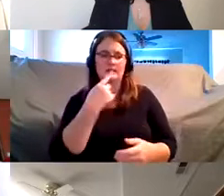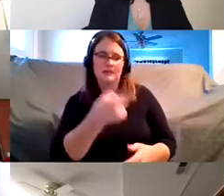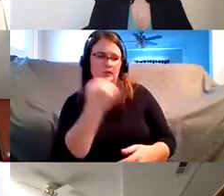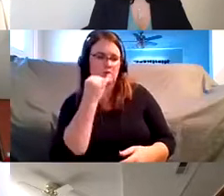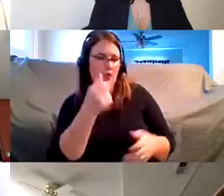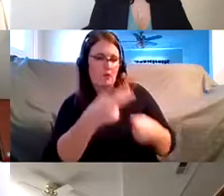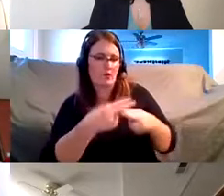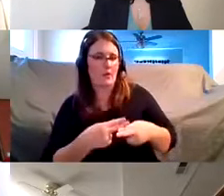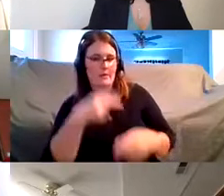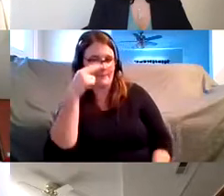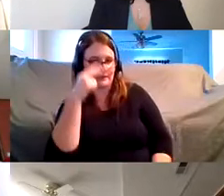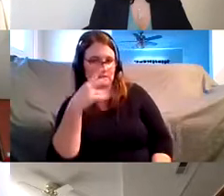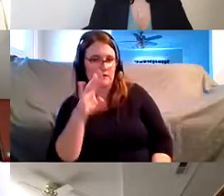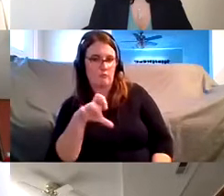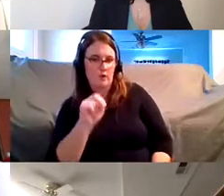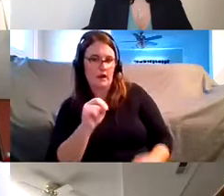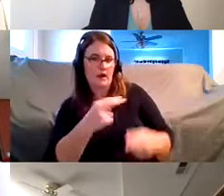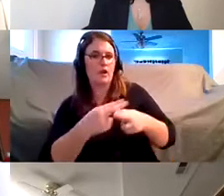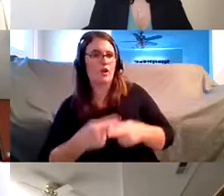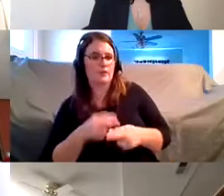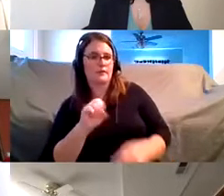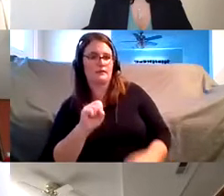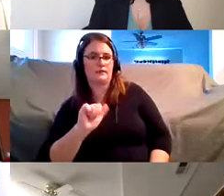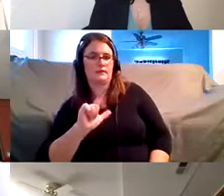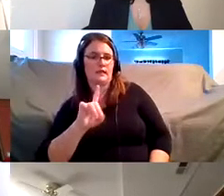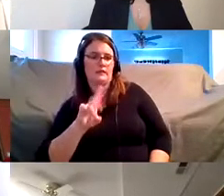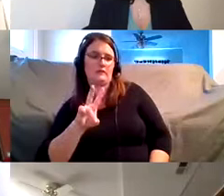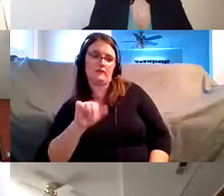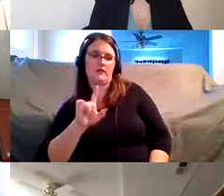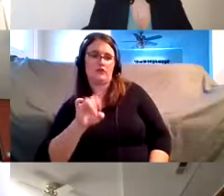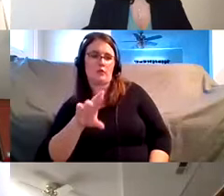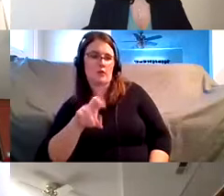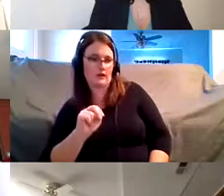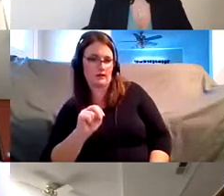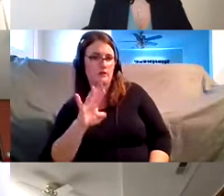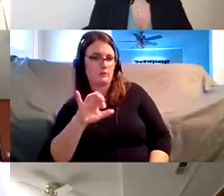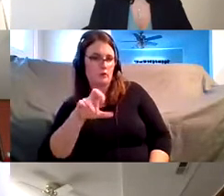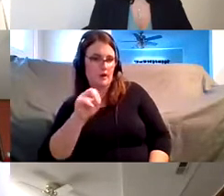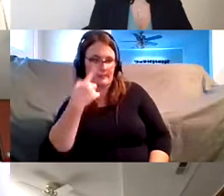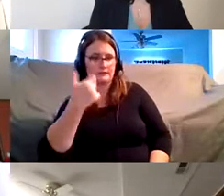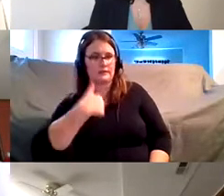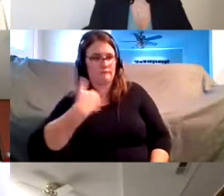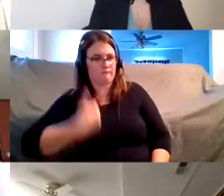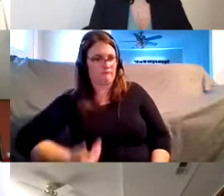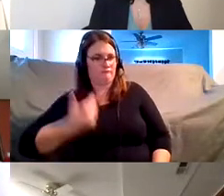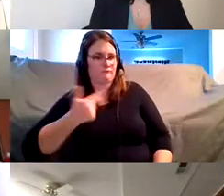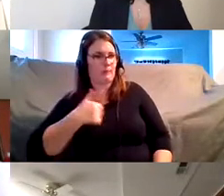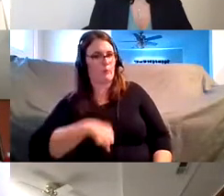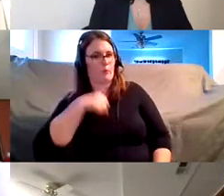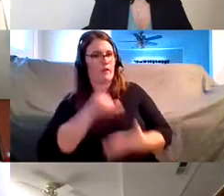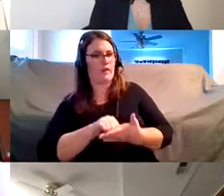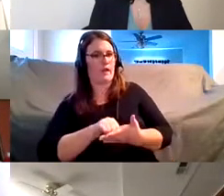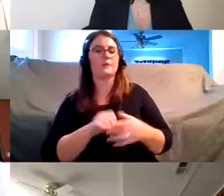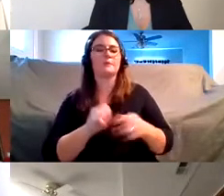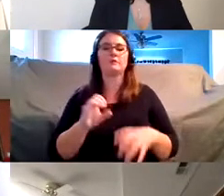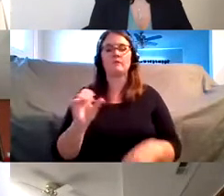what I am, because I'm proud of that. Was this one of the microaggressions that I, grew up with and stuff like that.